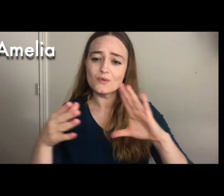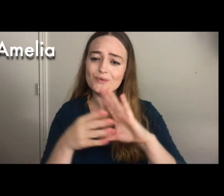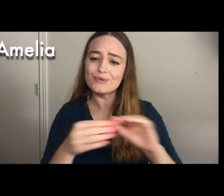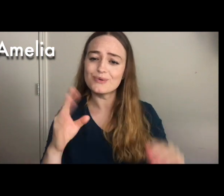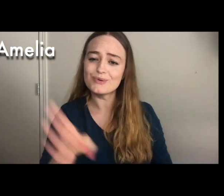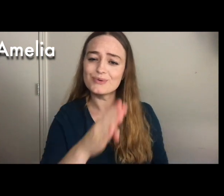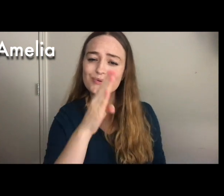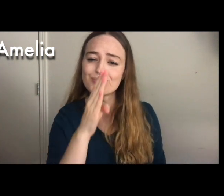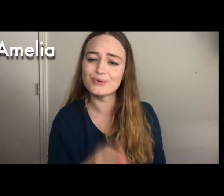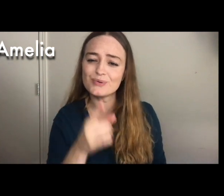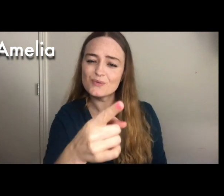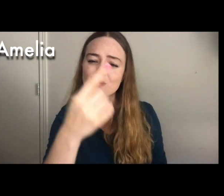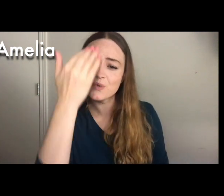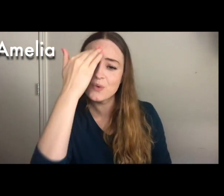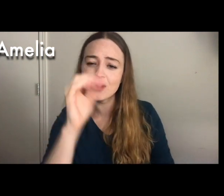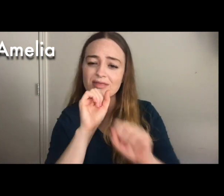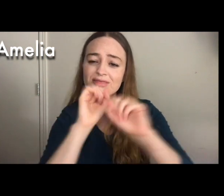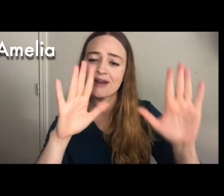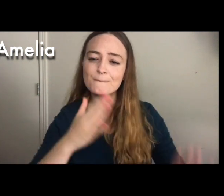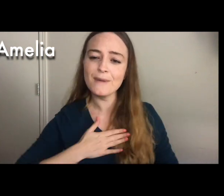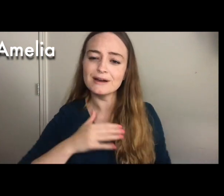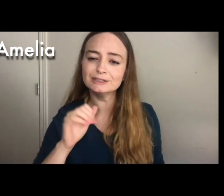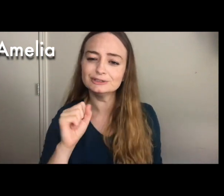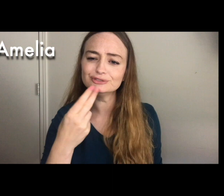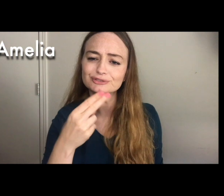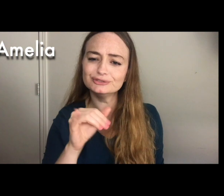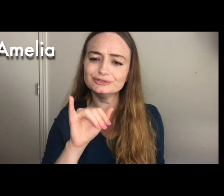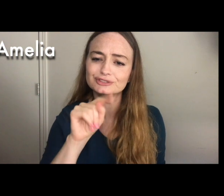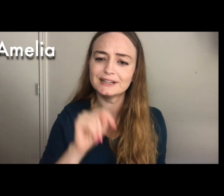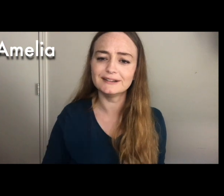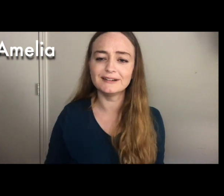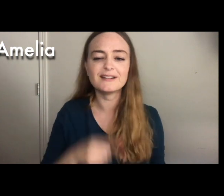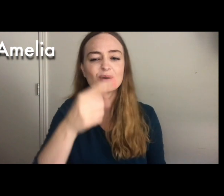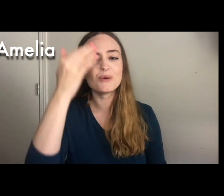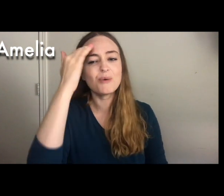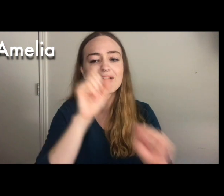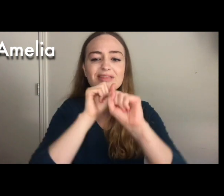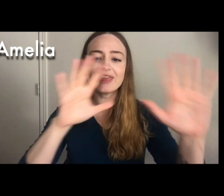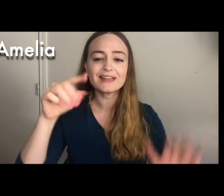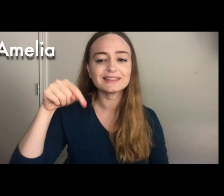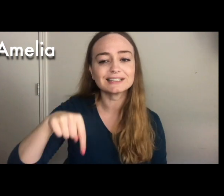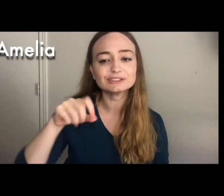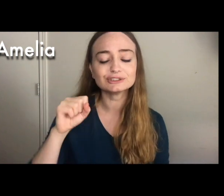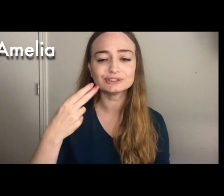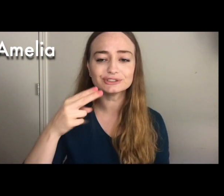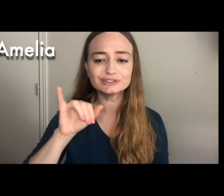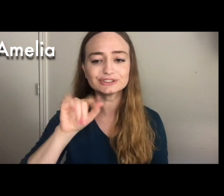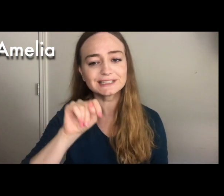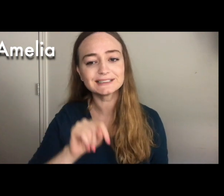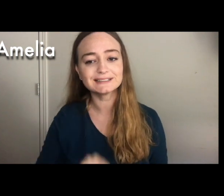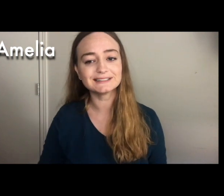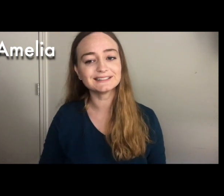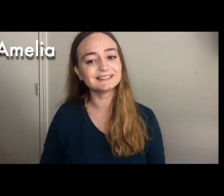that's as fresh as mine. You've never heard nothing like this shit here. You've never heard nothing like